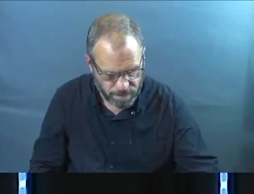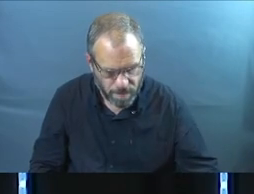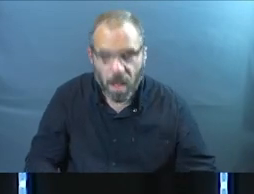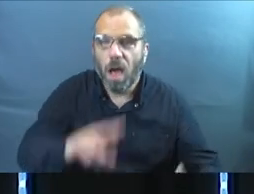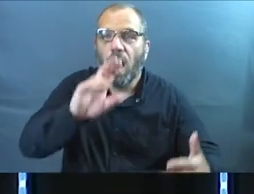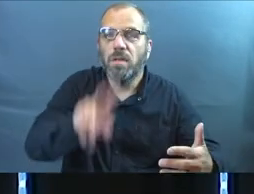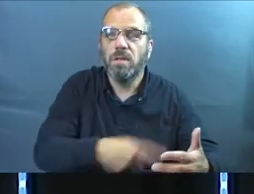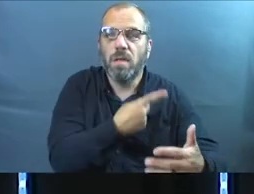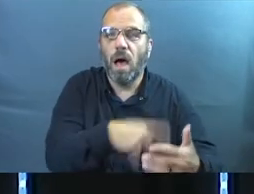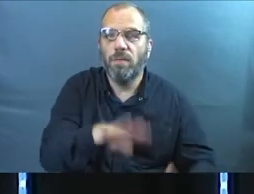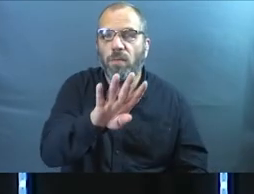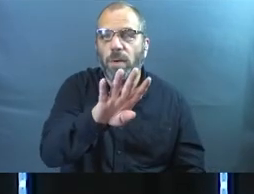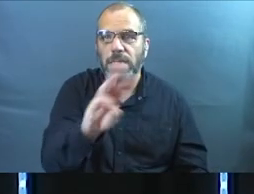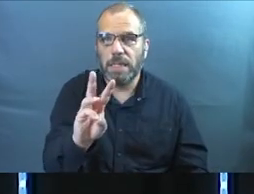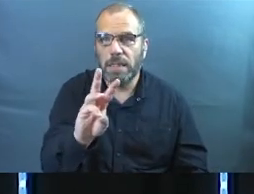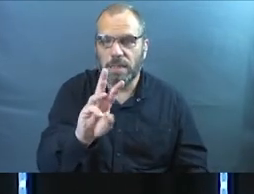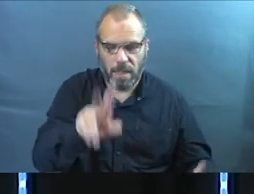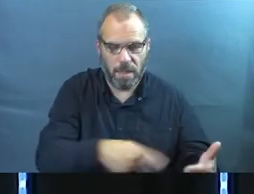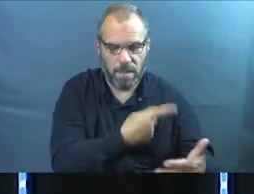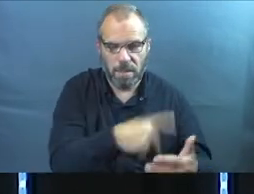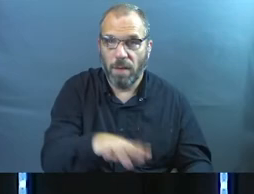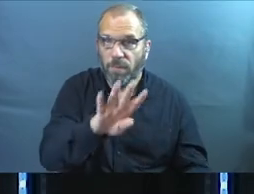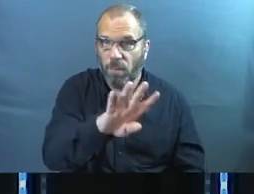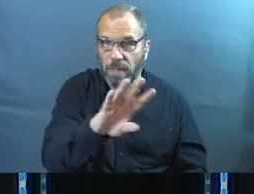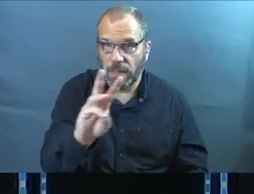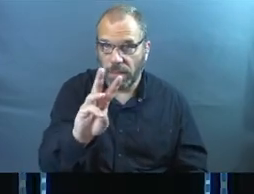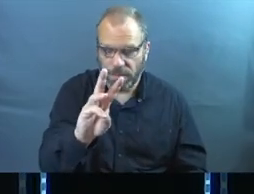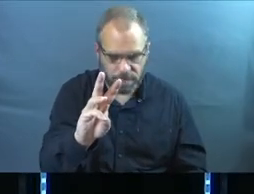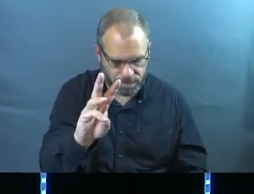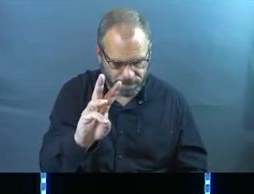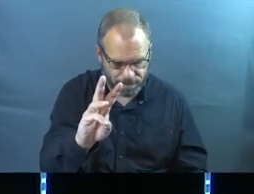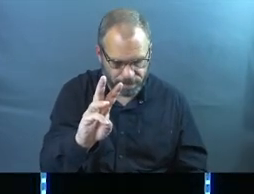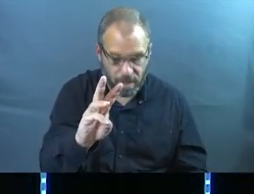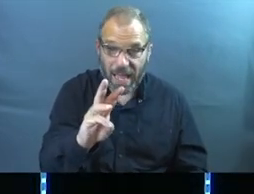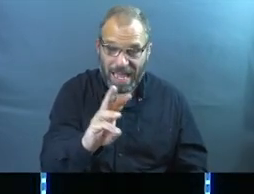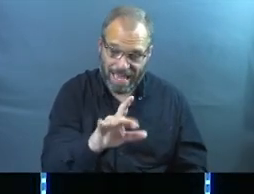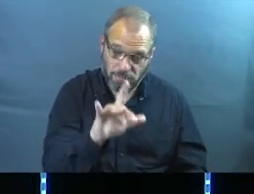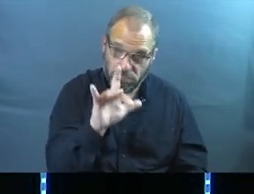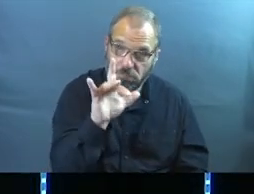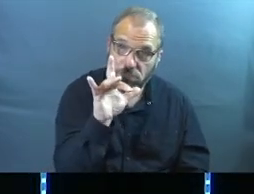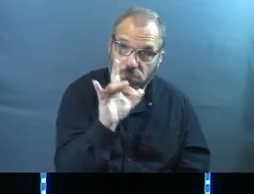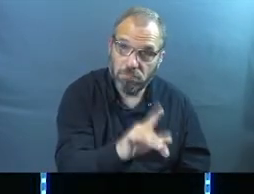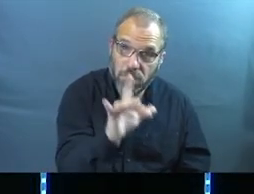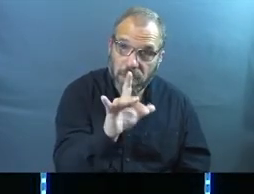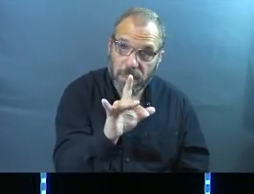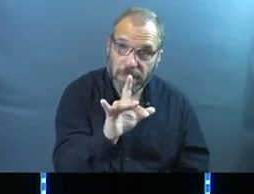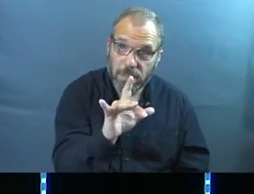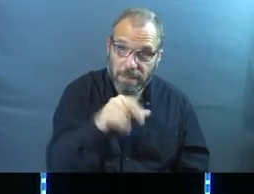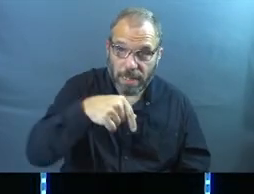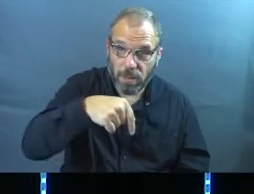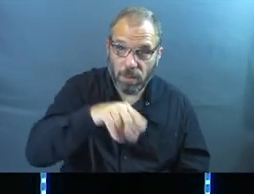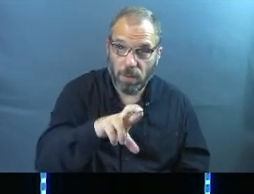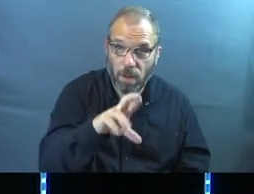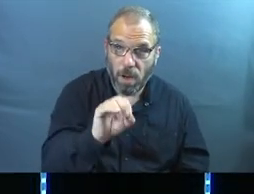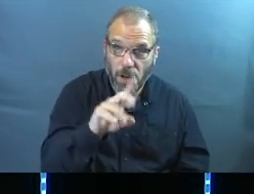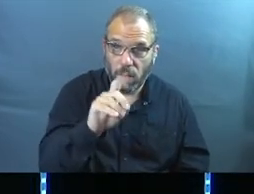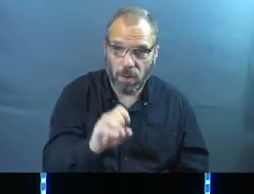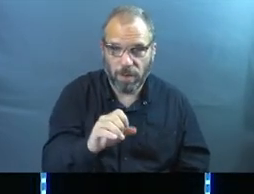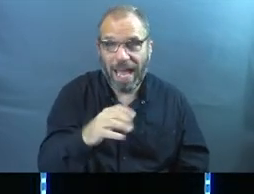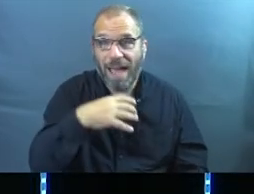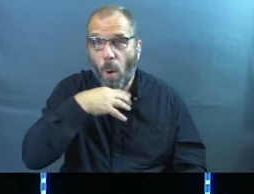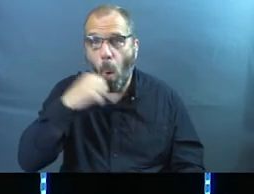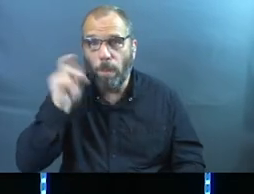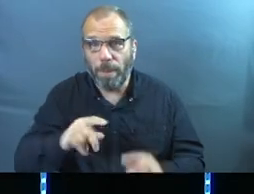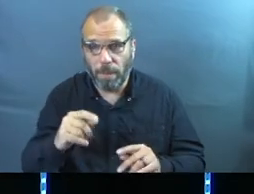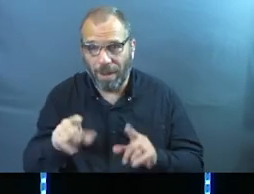putting a QR code available to you as well. And if you click that QR code, and for those